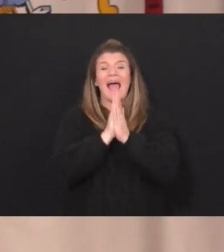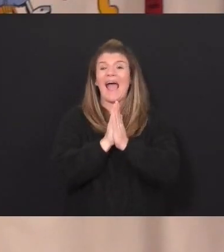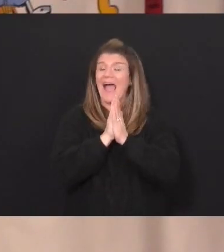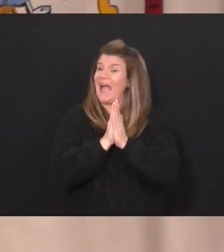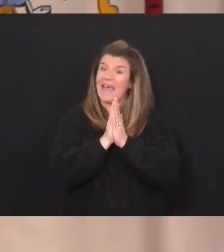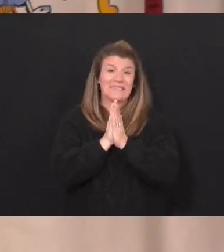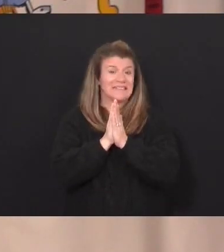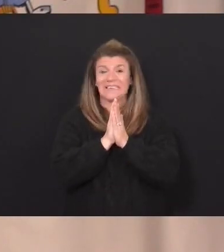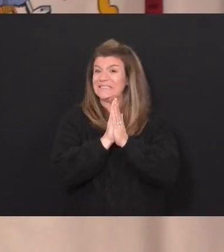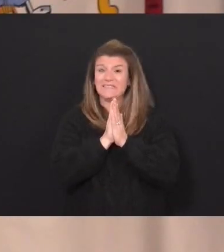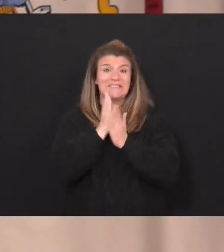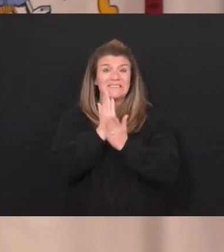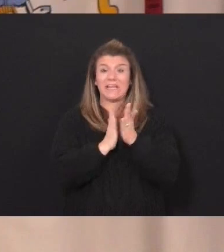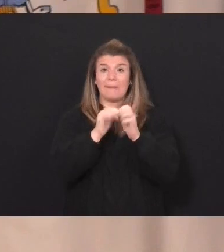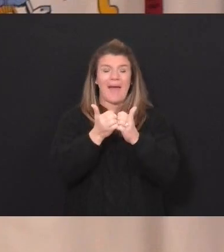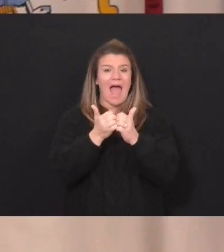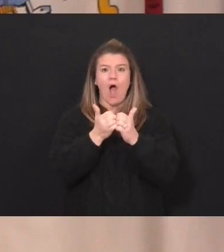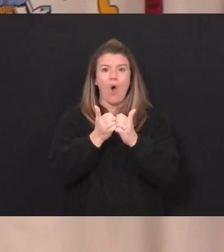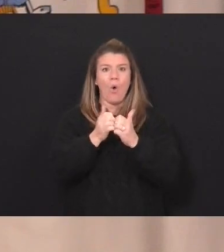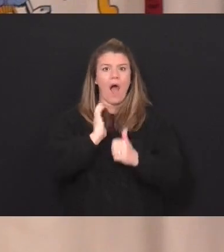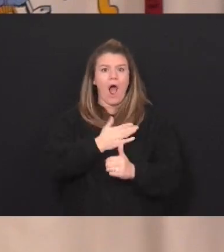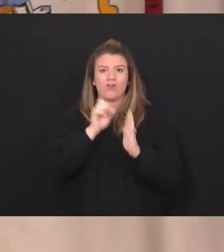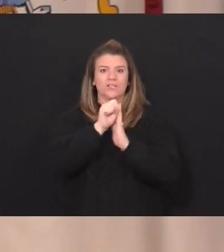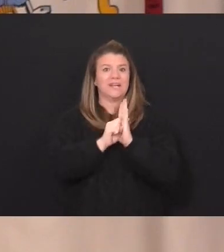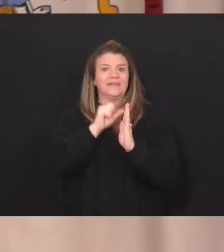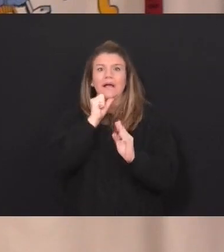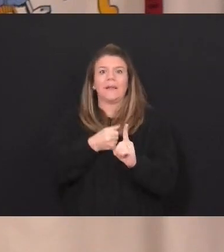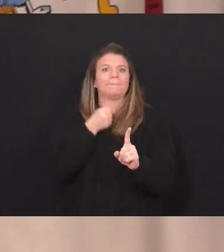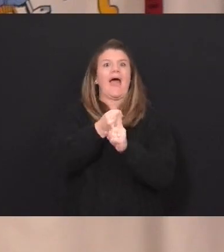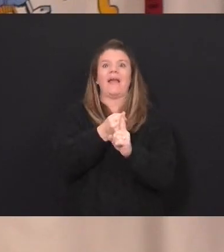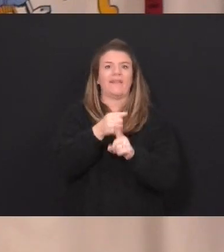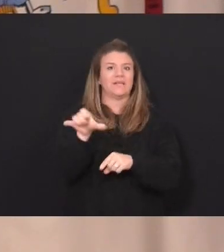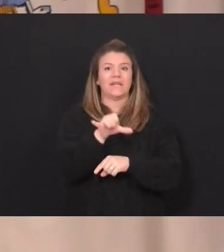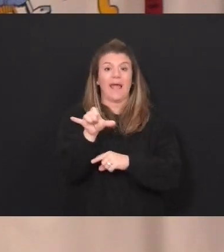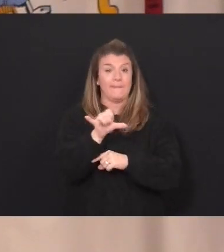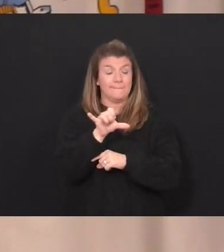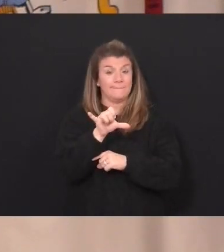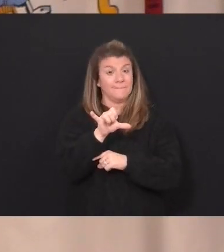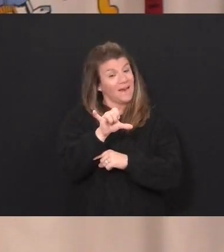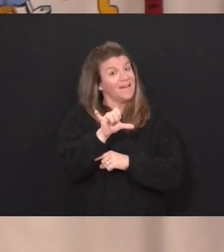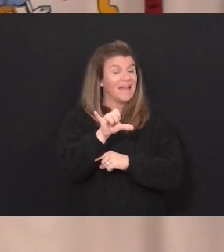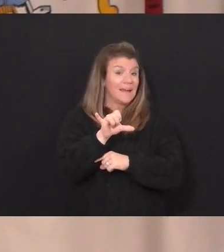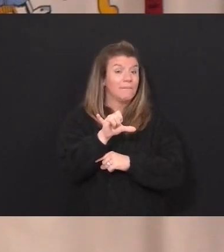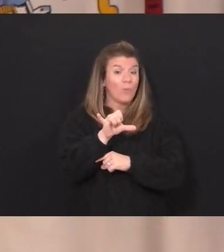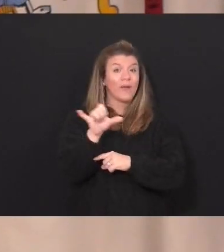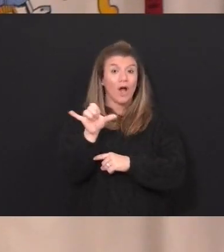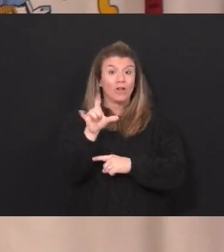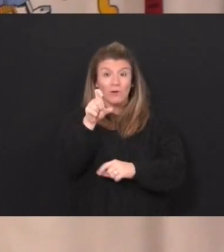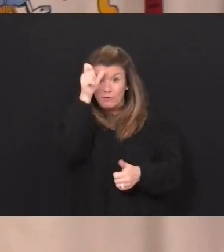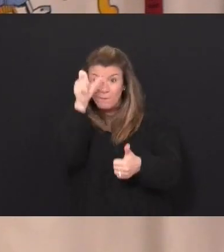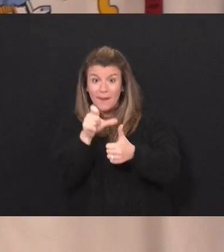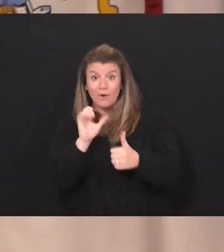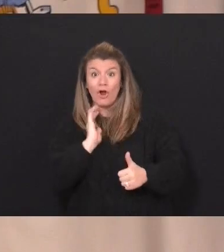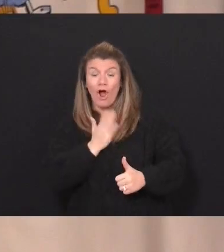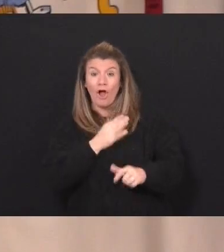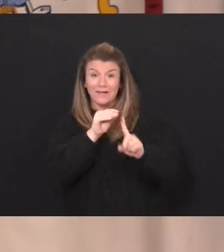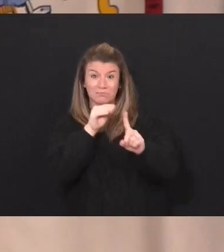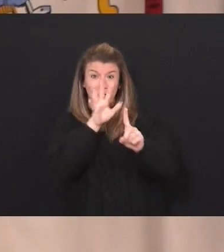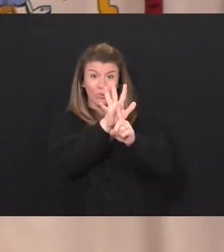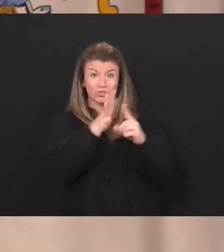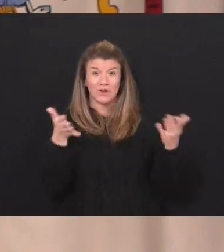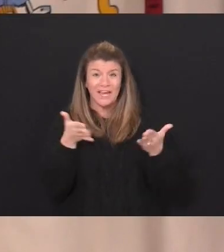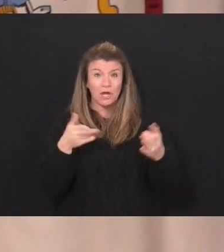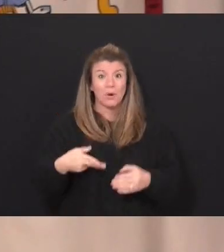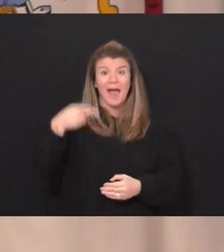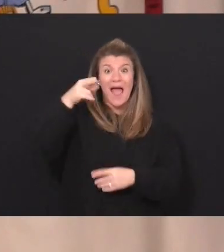way blows around West Virginia. But at the same time, we've got to know we're the most exposed state, the highest